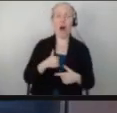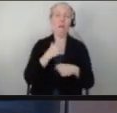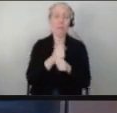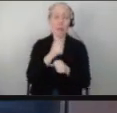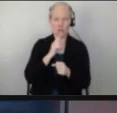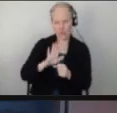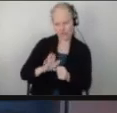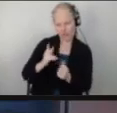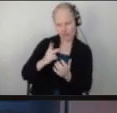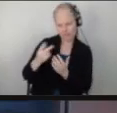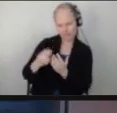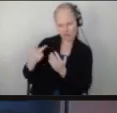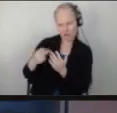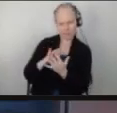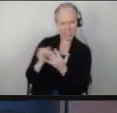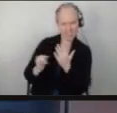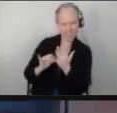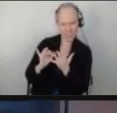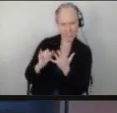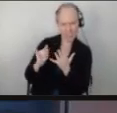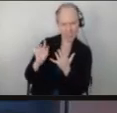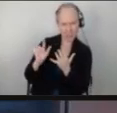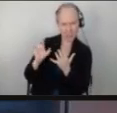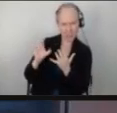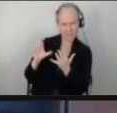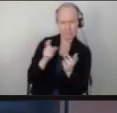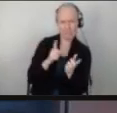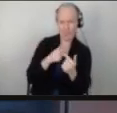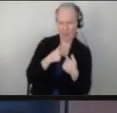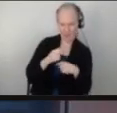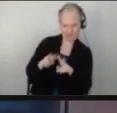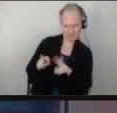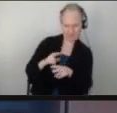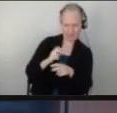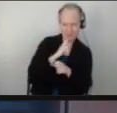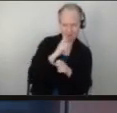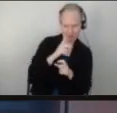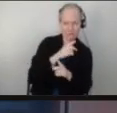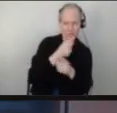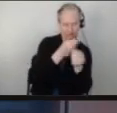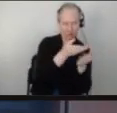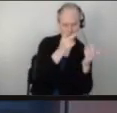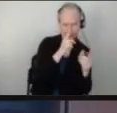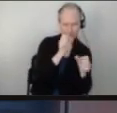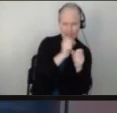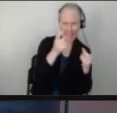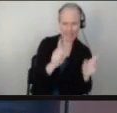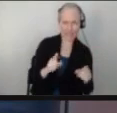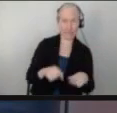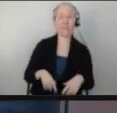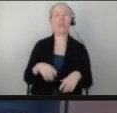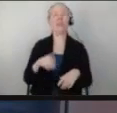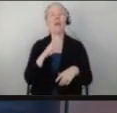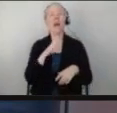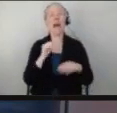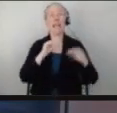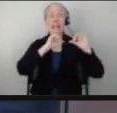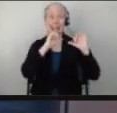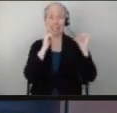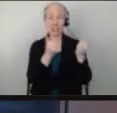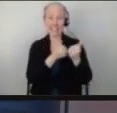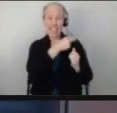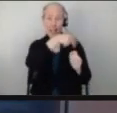done. From an agency perspective, we then share out what we're doing at each of our centers so that we can understand